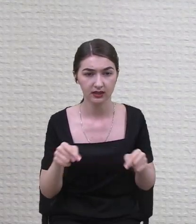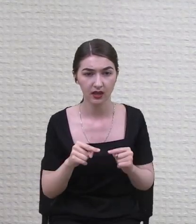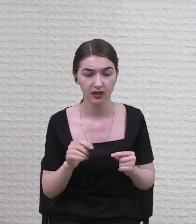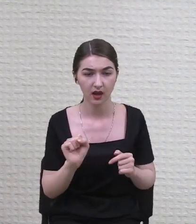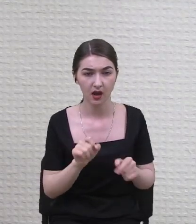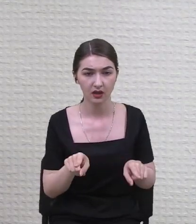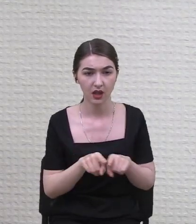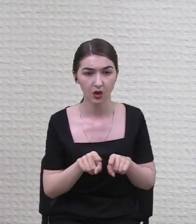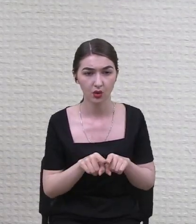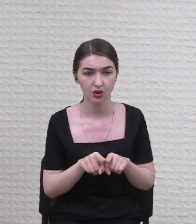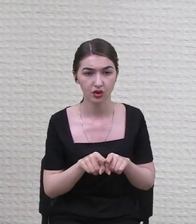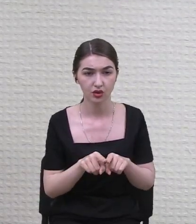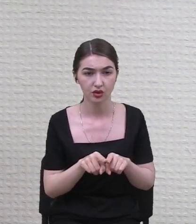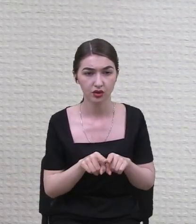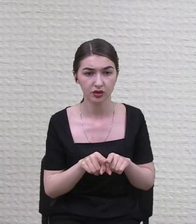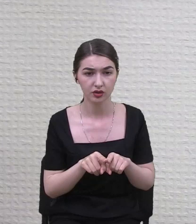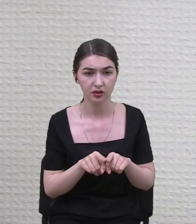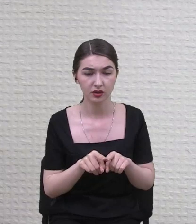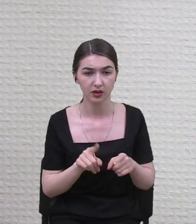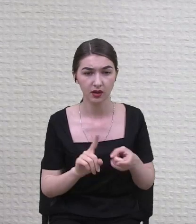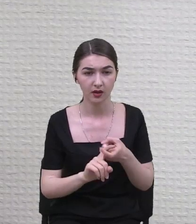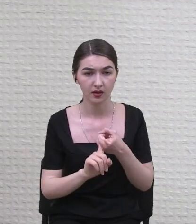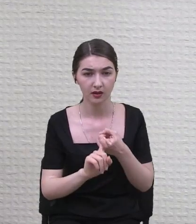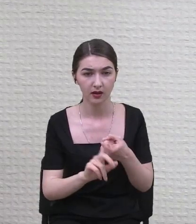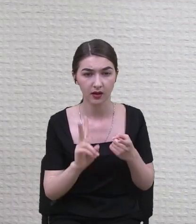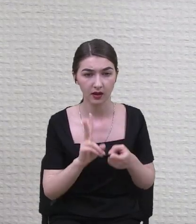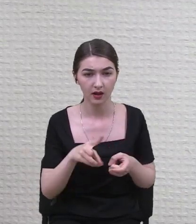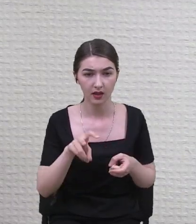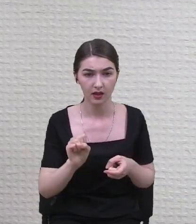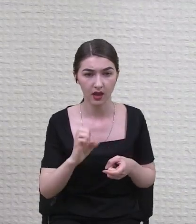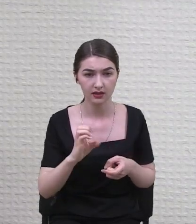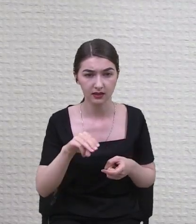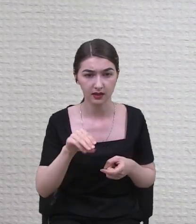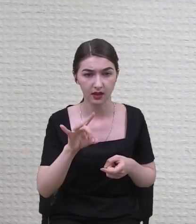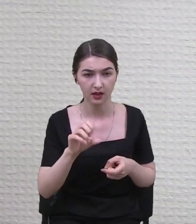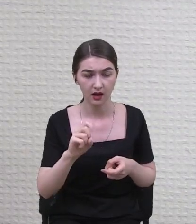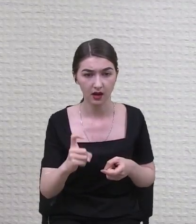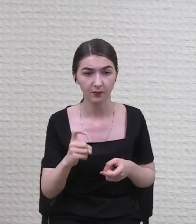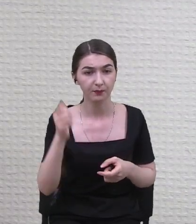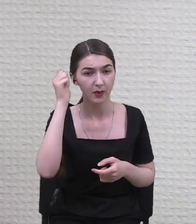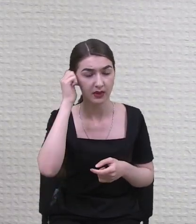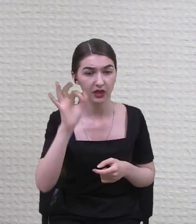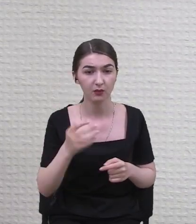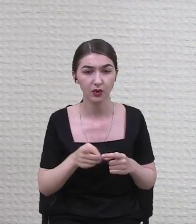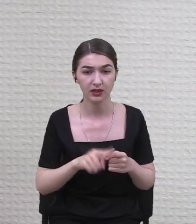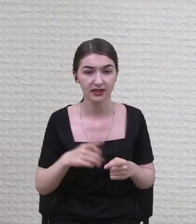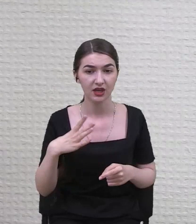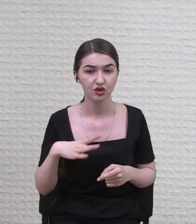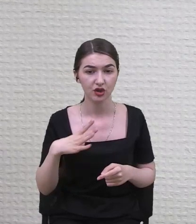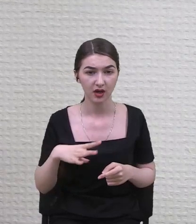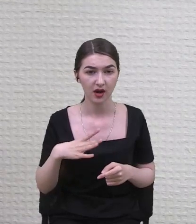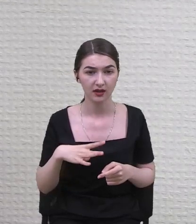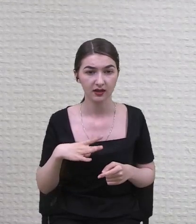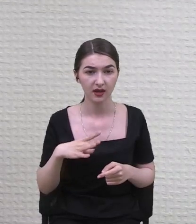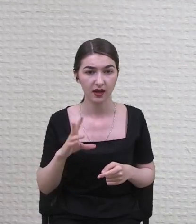so keep that in mind and expect an email from us with all of that information